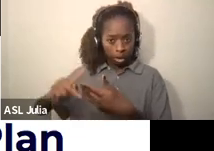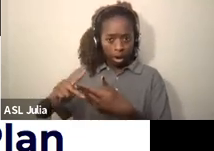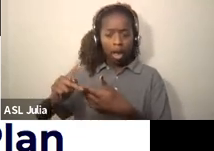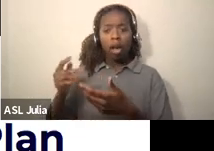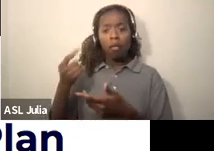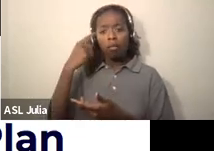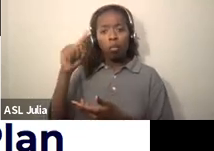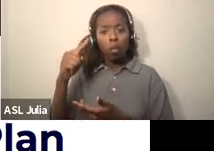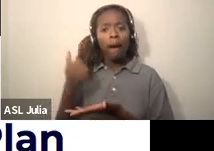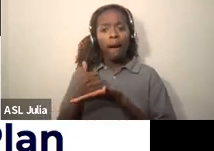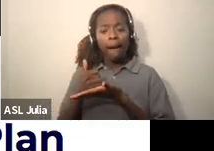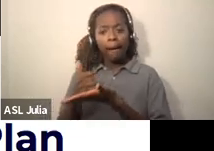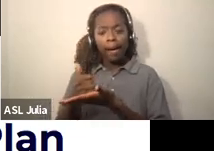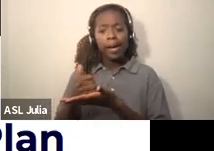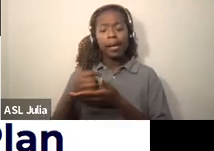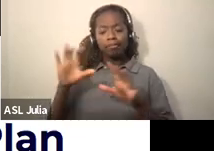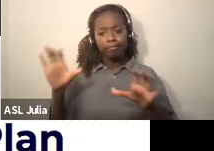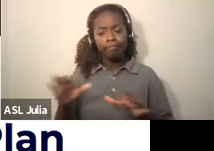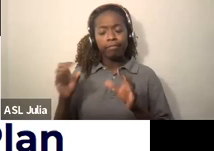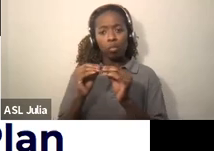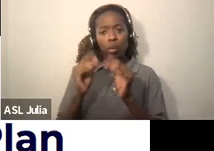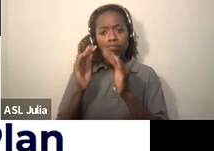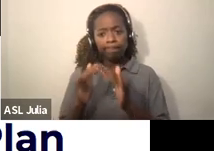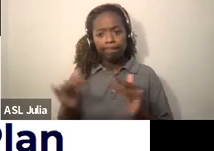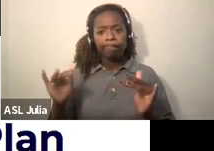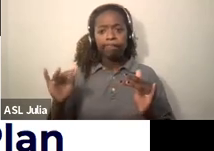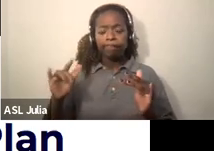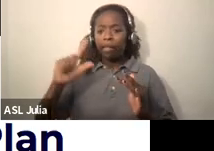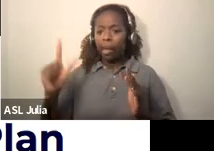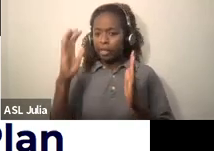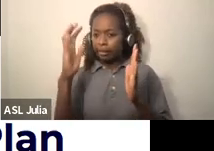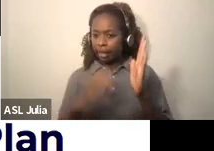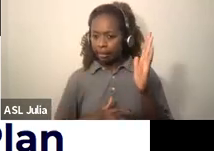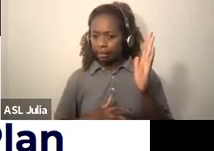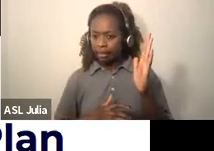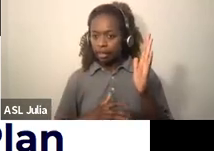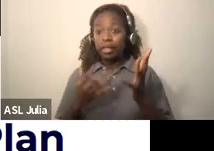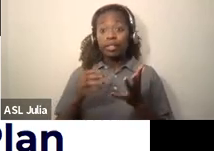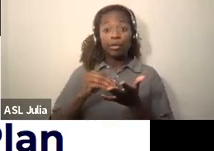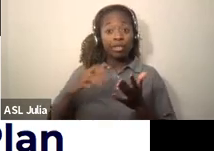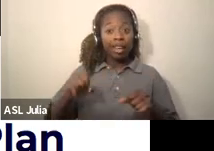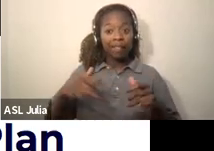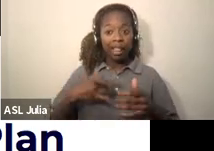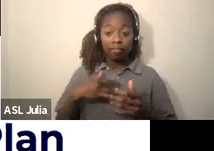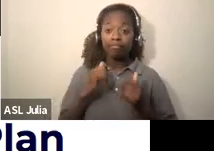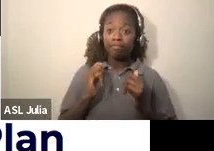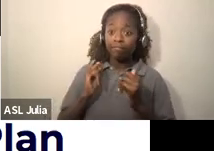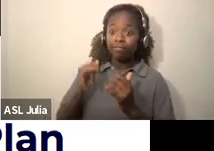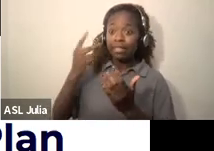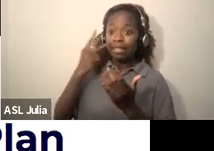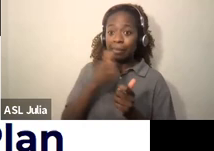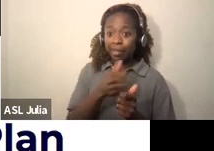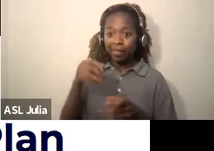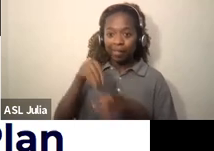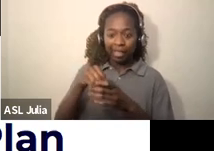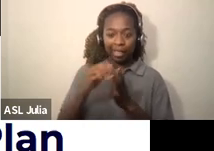and artwork of culturally and linguistically sustaining texts wonder more provides each student who engages in an